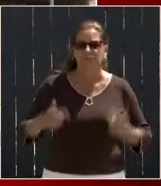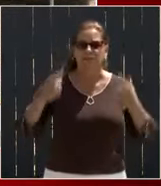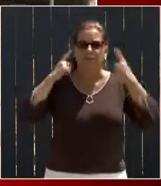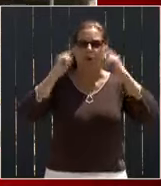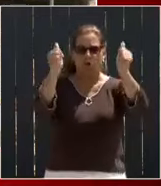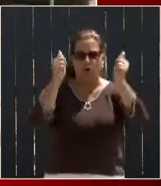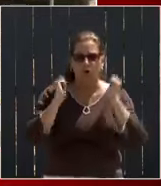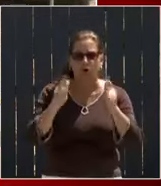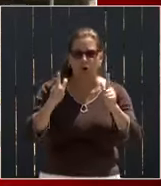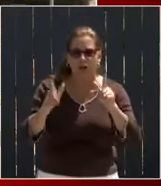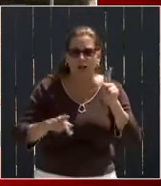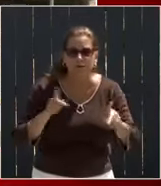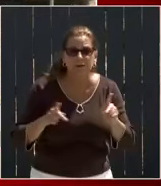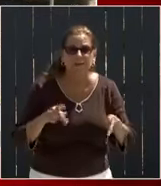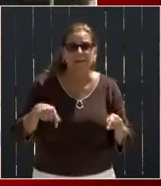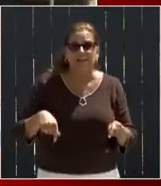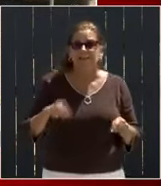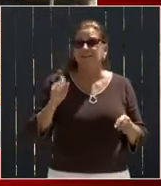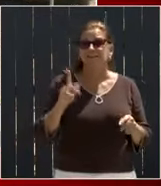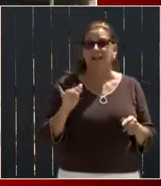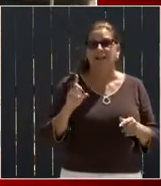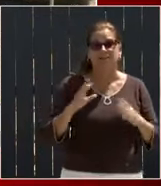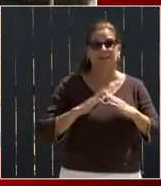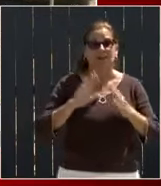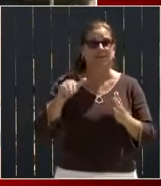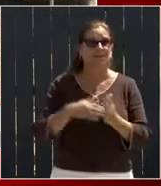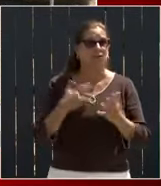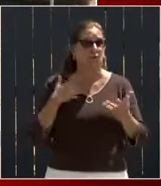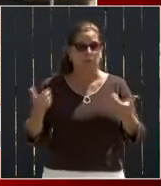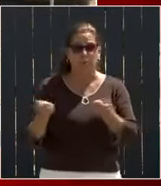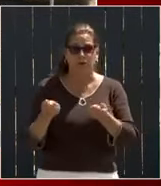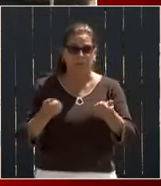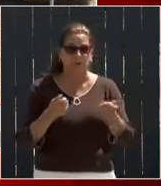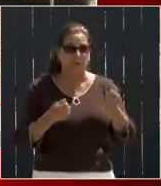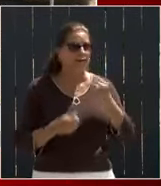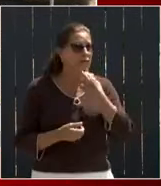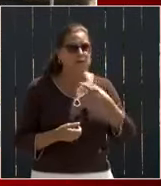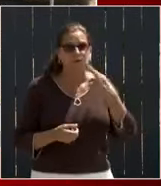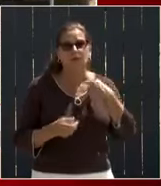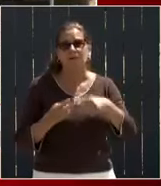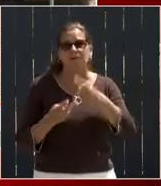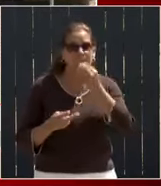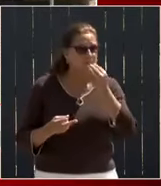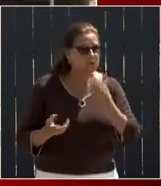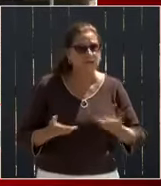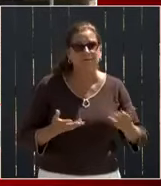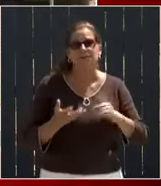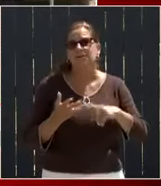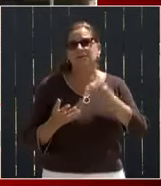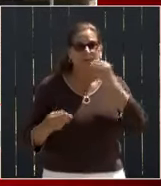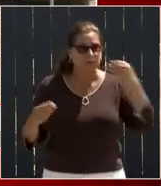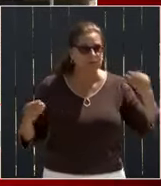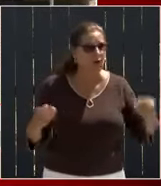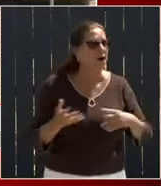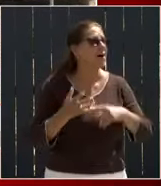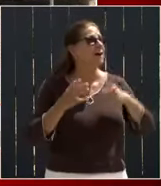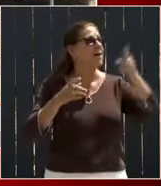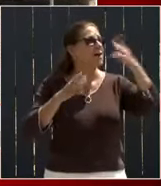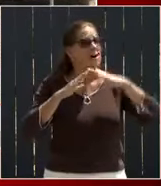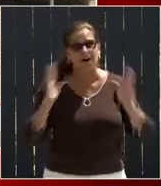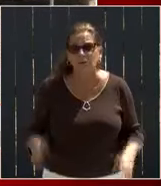Skyland Town Center would bring restaurants, retail services, a new grocery store, and housing to the community. However,